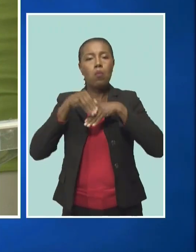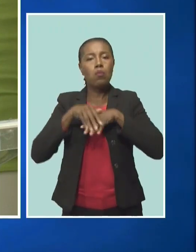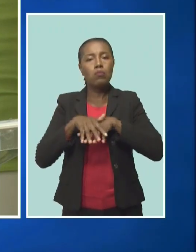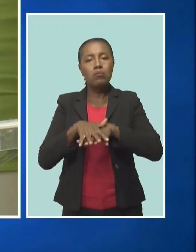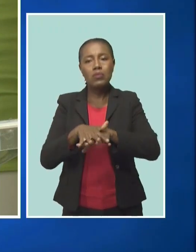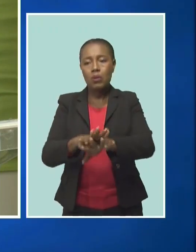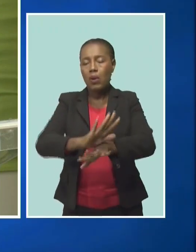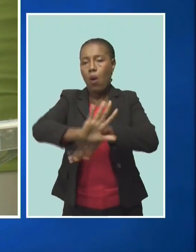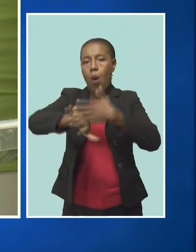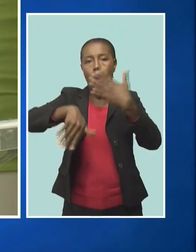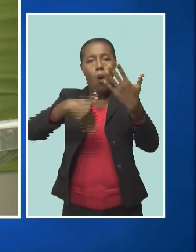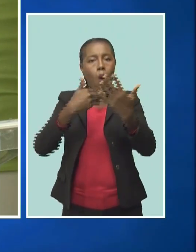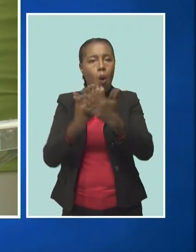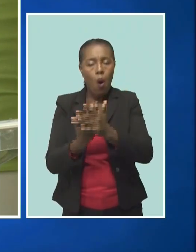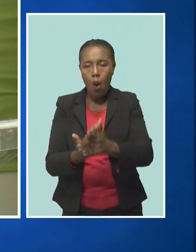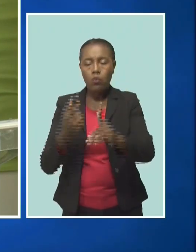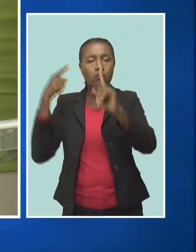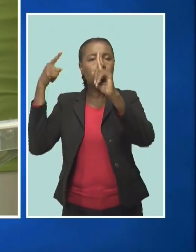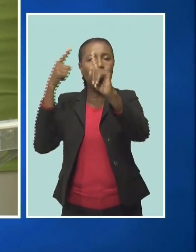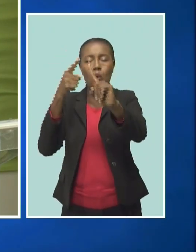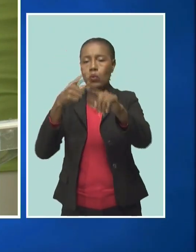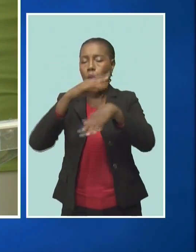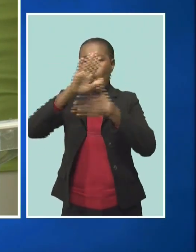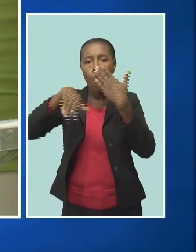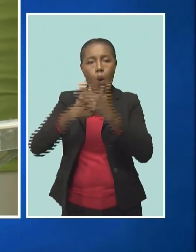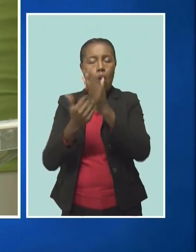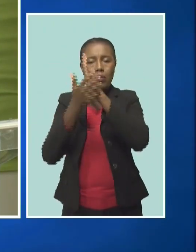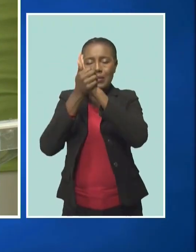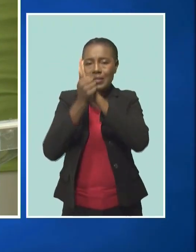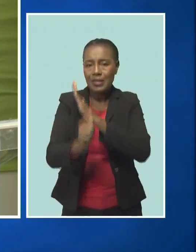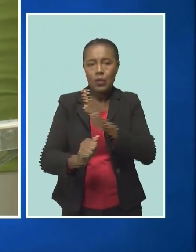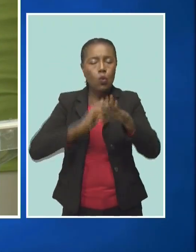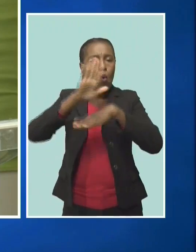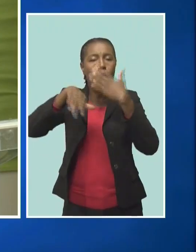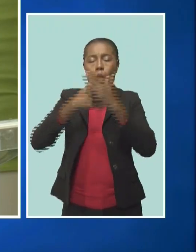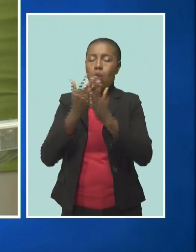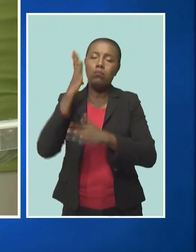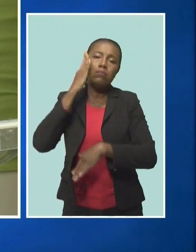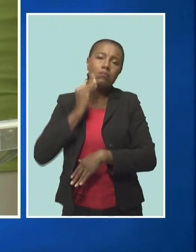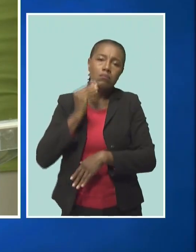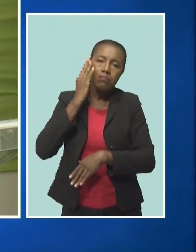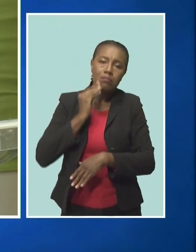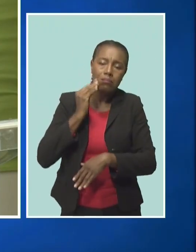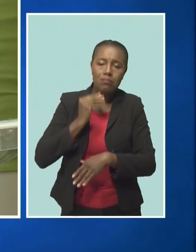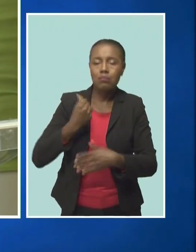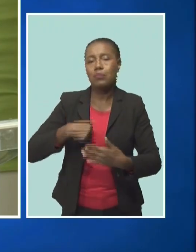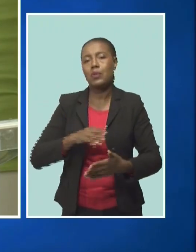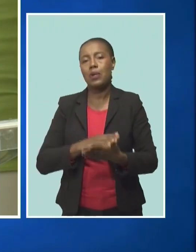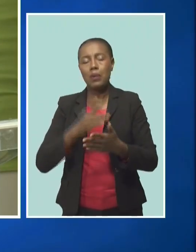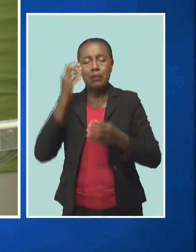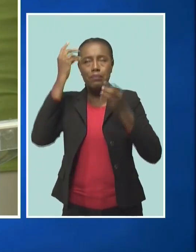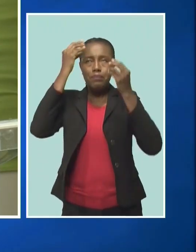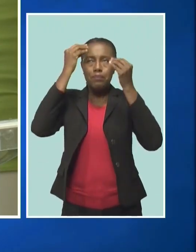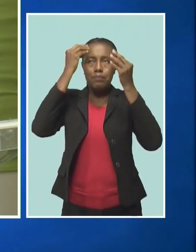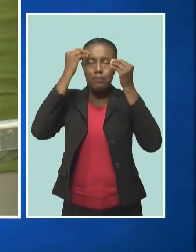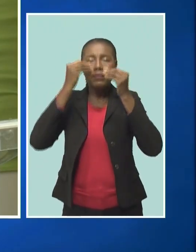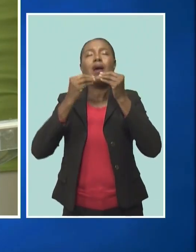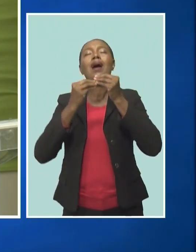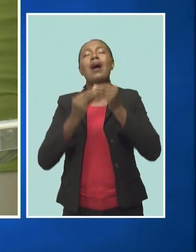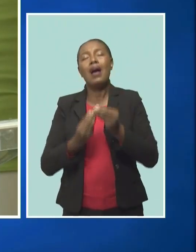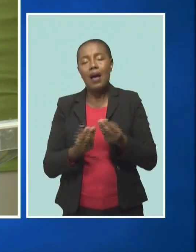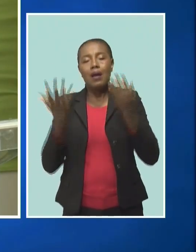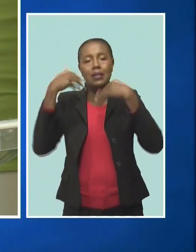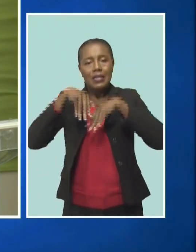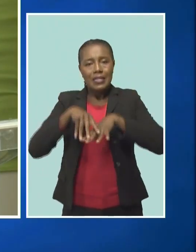integrating all the ambitions, all the skills, all the experiences that we can think about